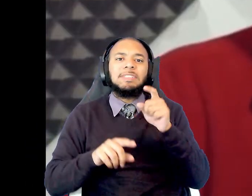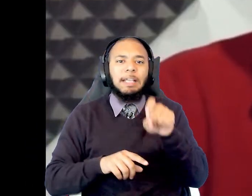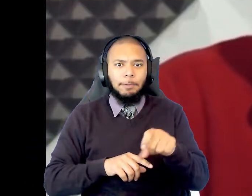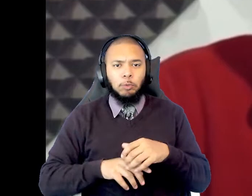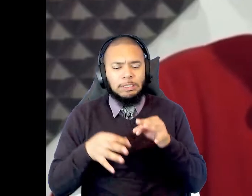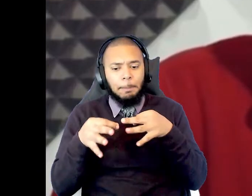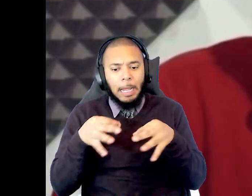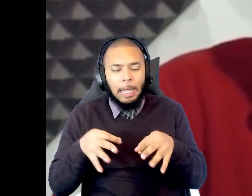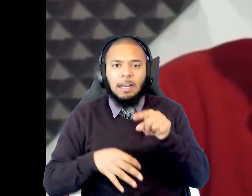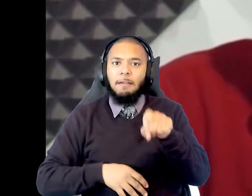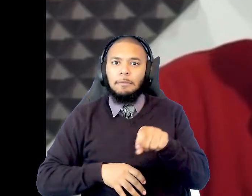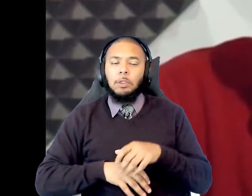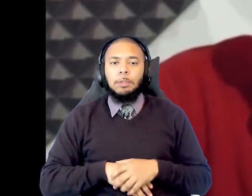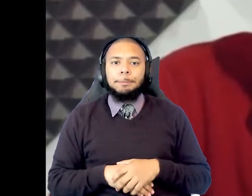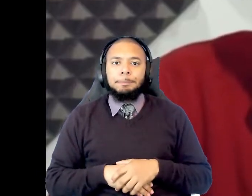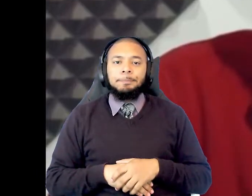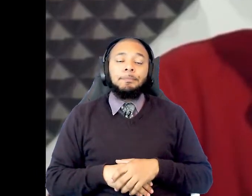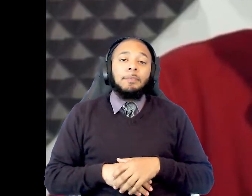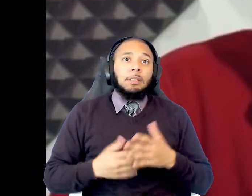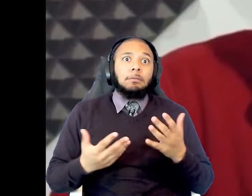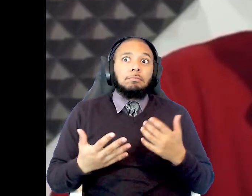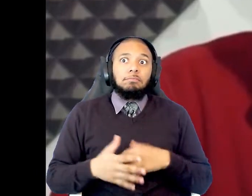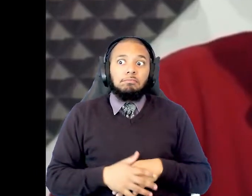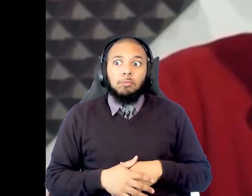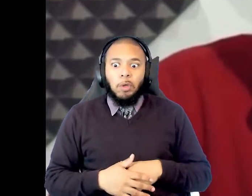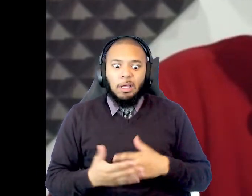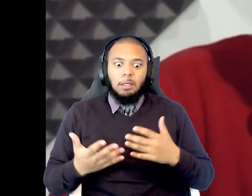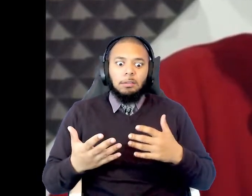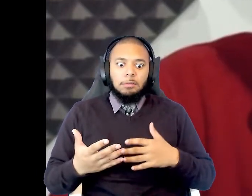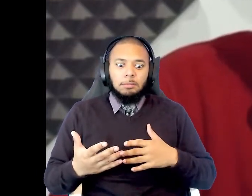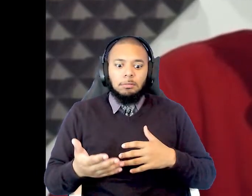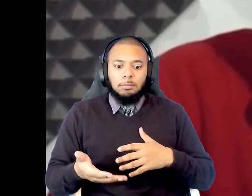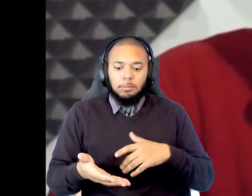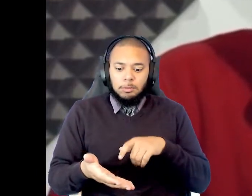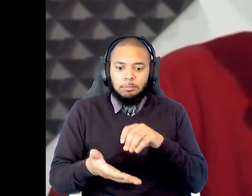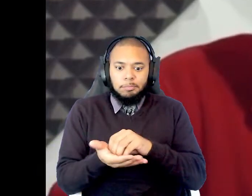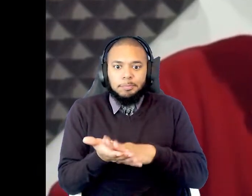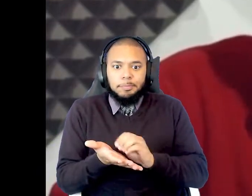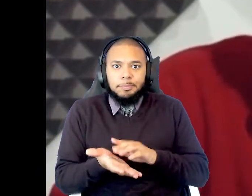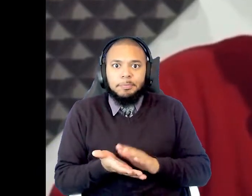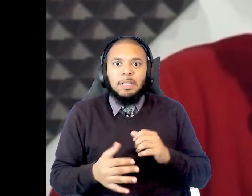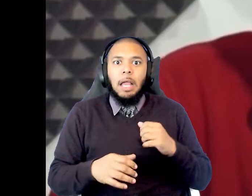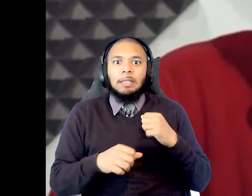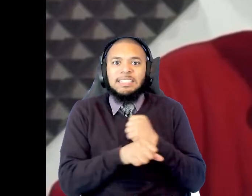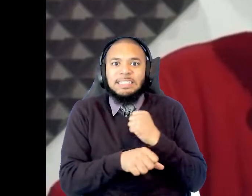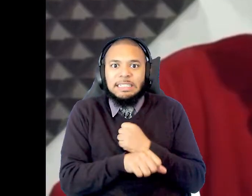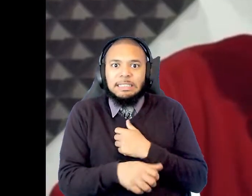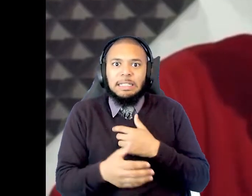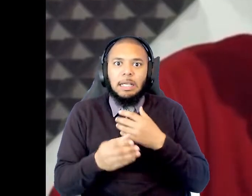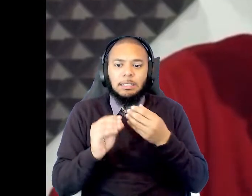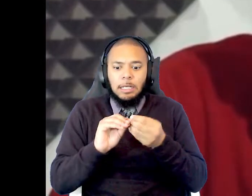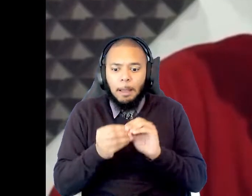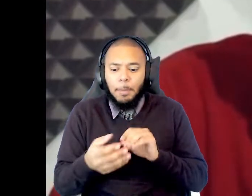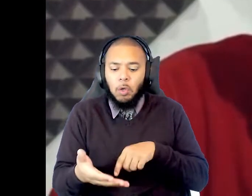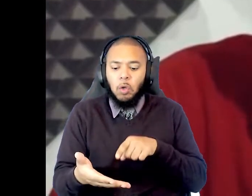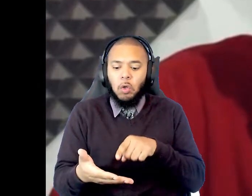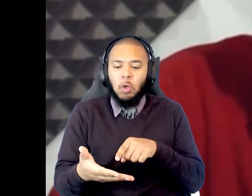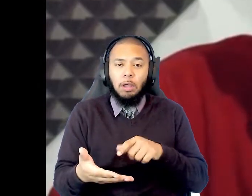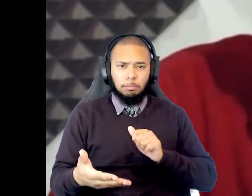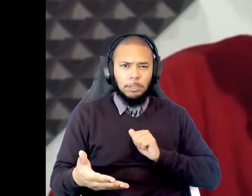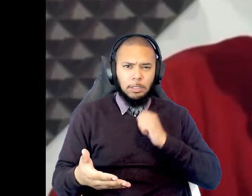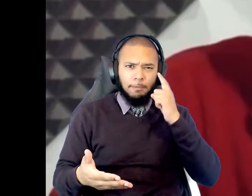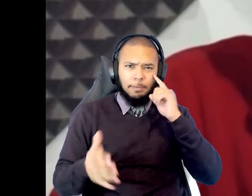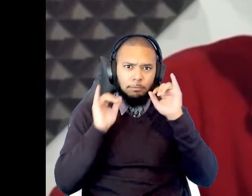Like, okay, so there's a bunch of statistics. What does that all mean? Why should I care? That's what I'm thinking as a